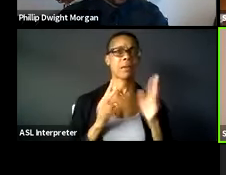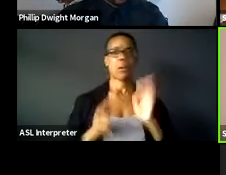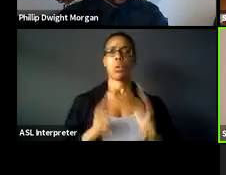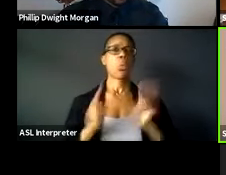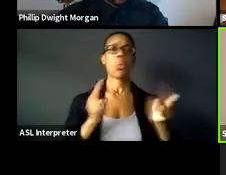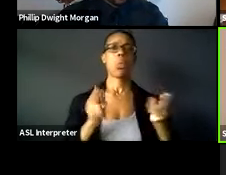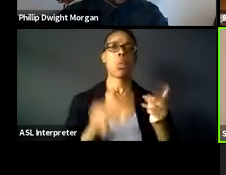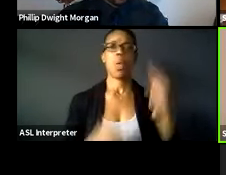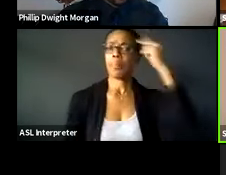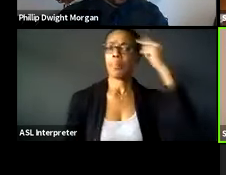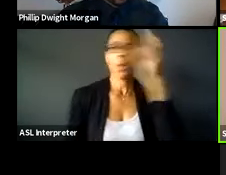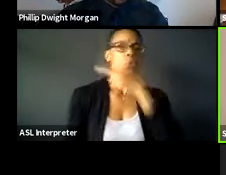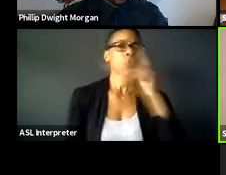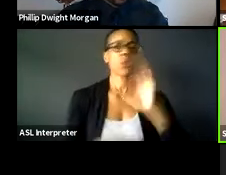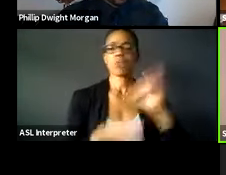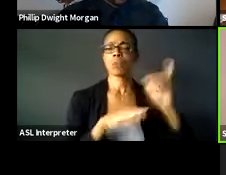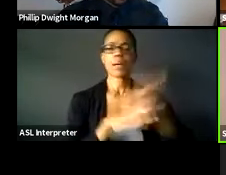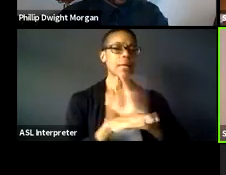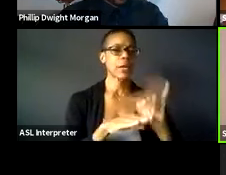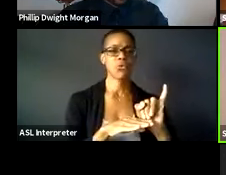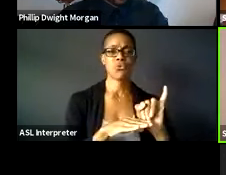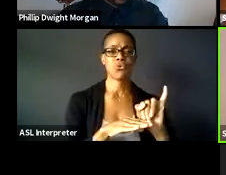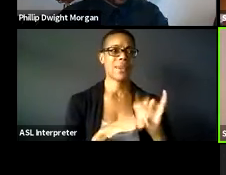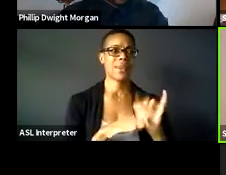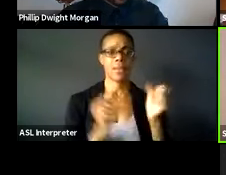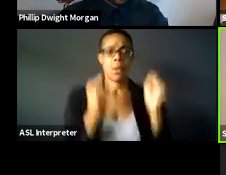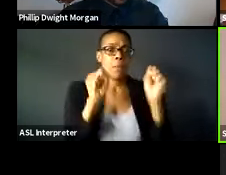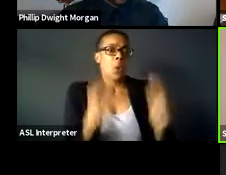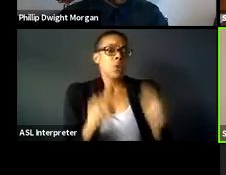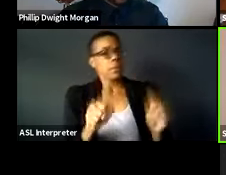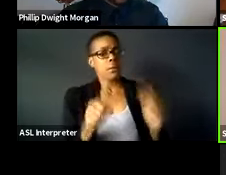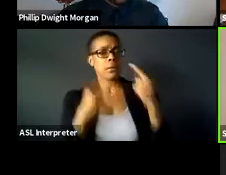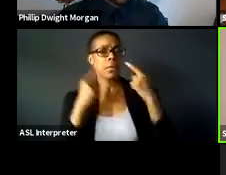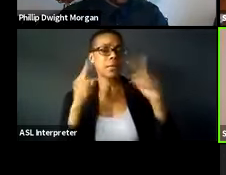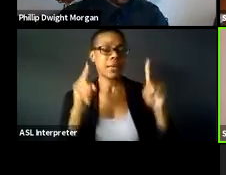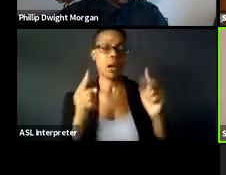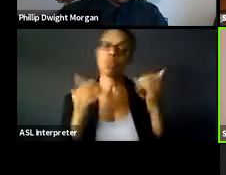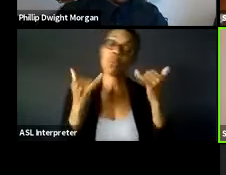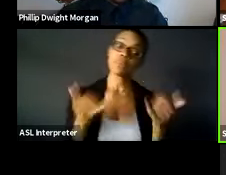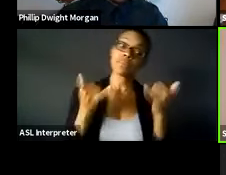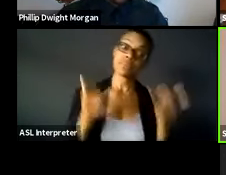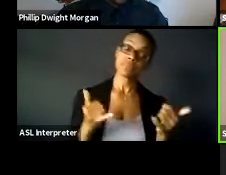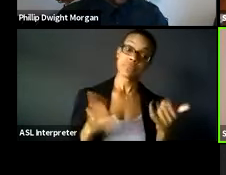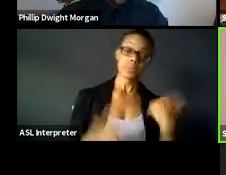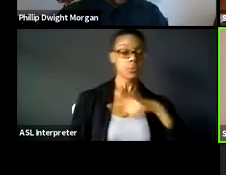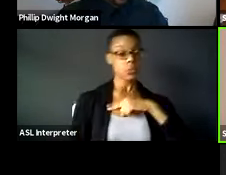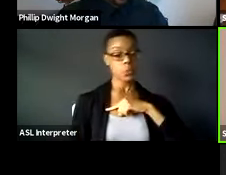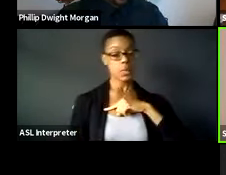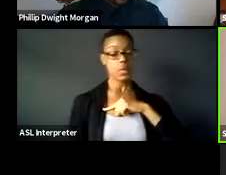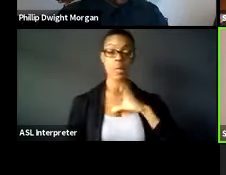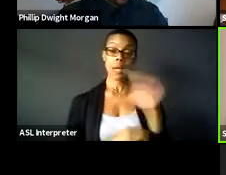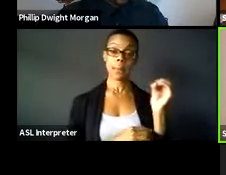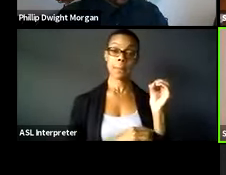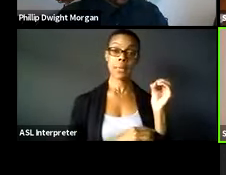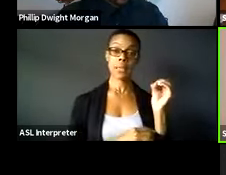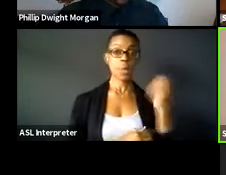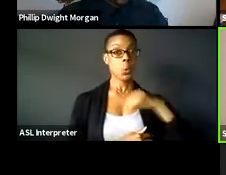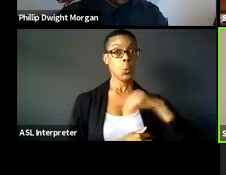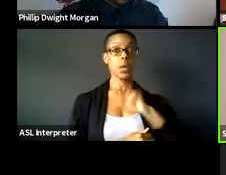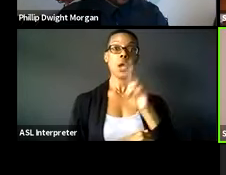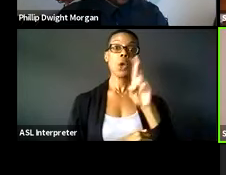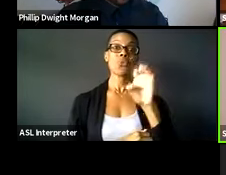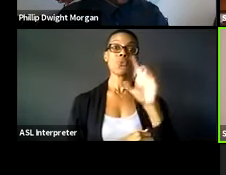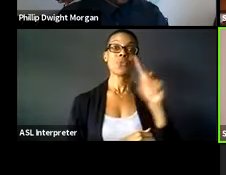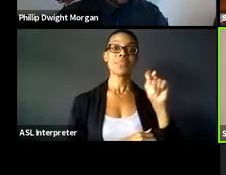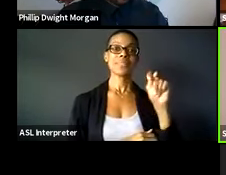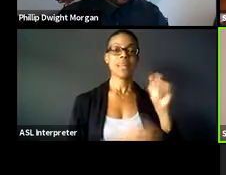industry has a real viable possibility. And at this time, we as a company and we as real estate owner,